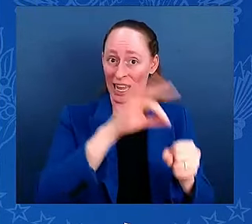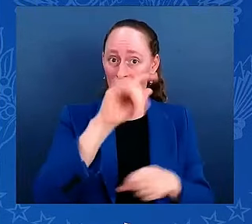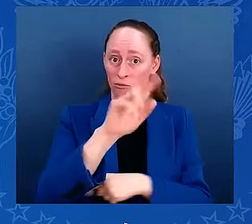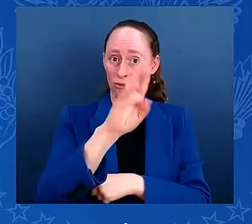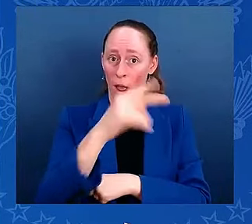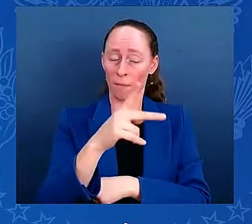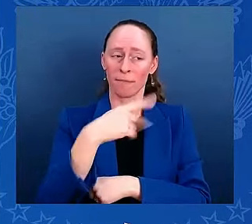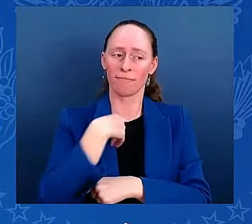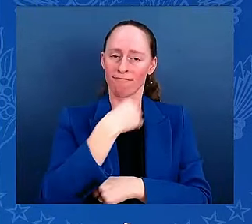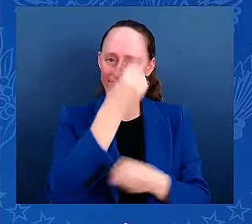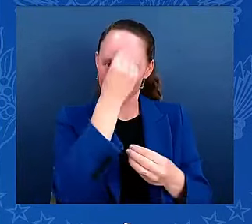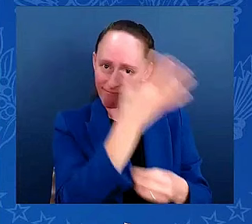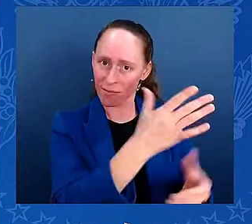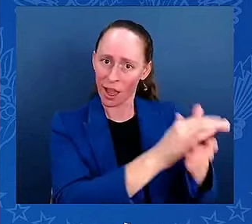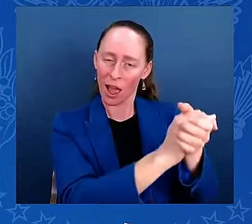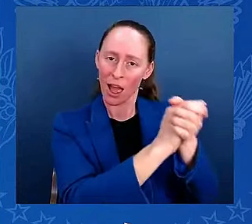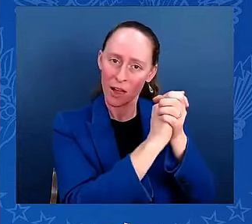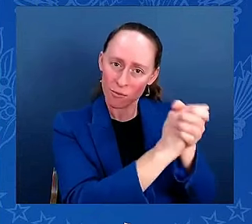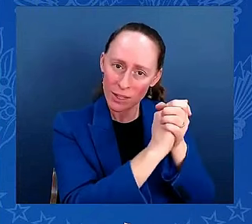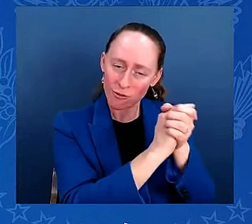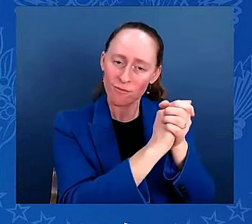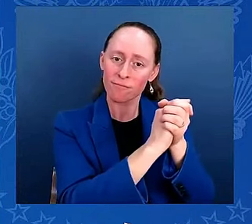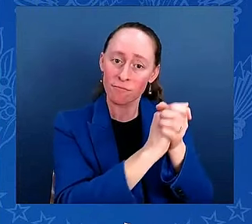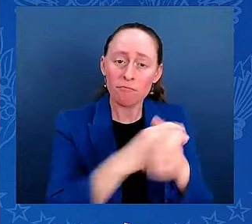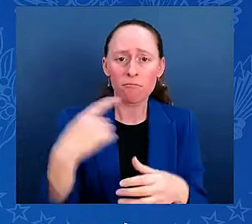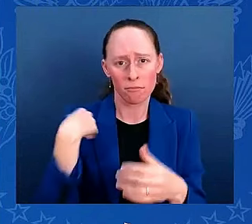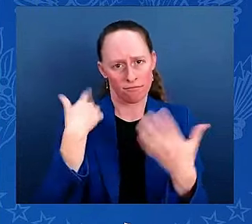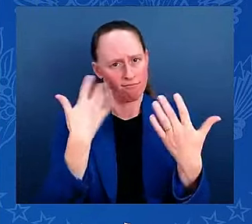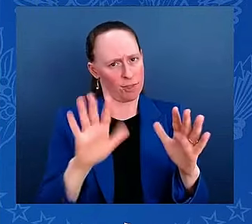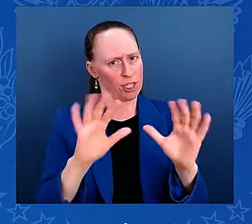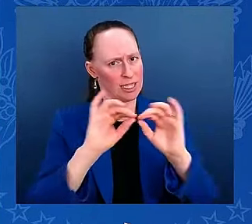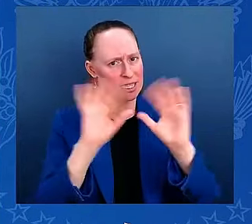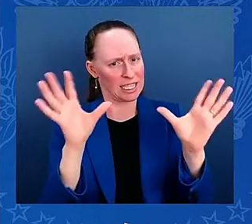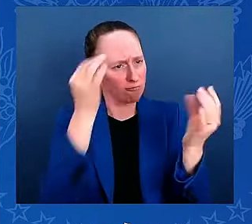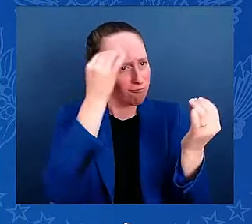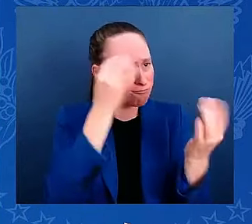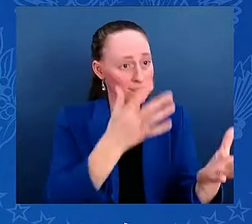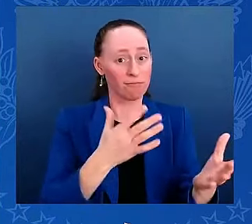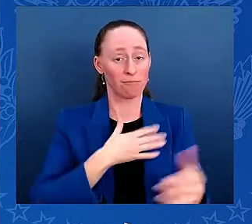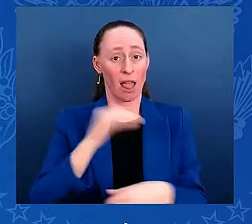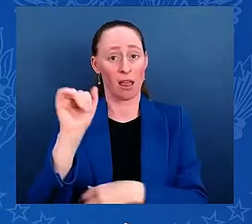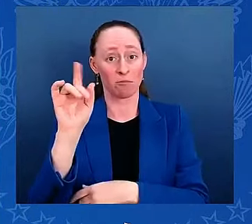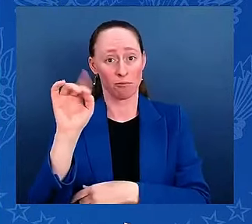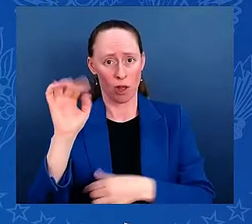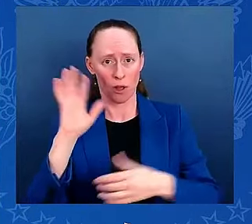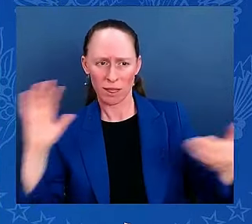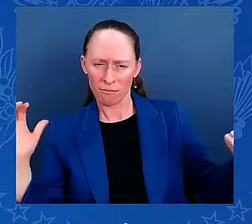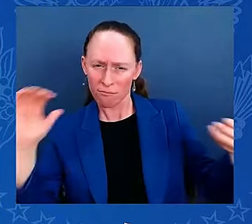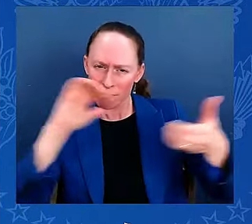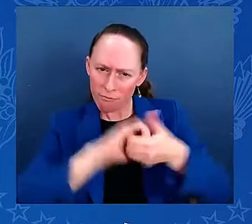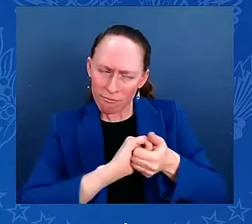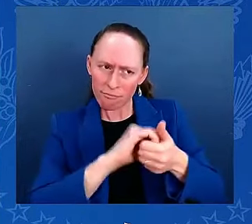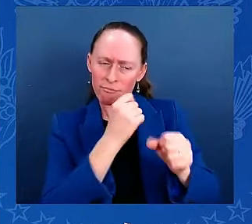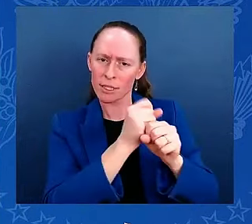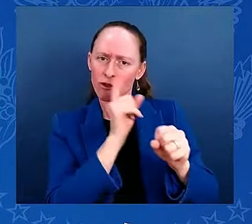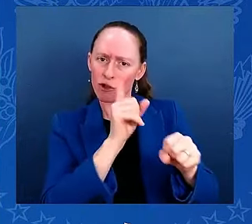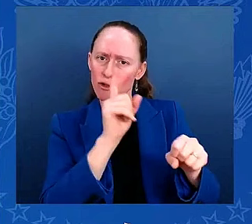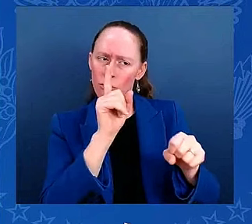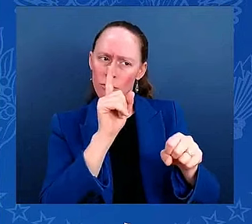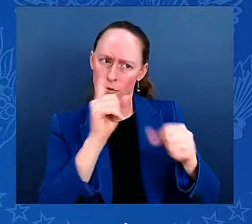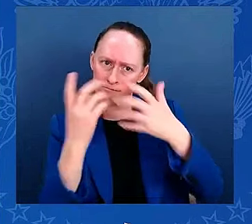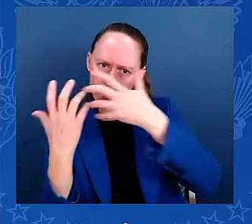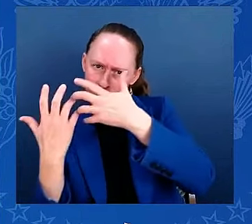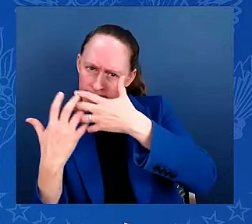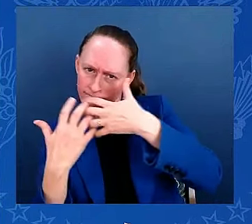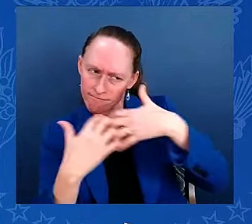my entire administration to work with his team to ensure a peaceful and orderly transition. That's